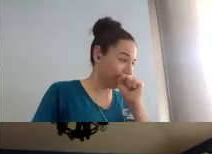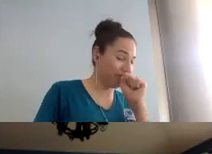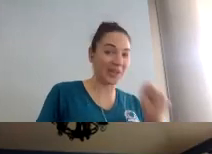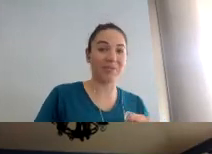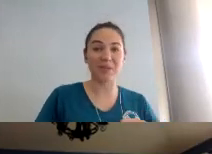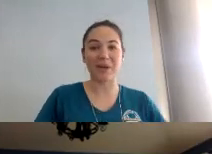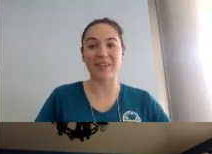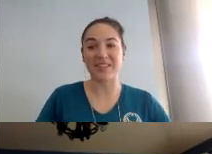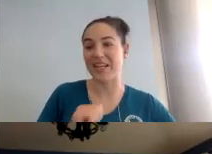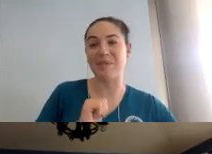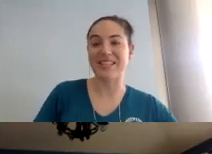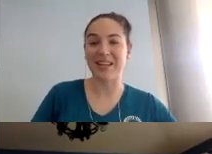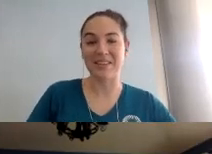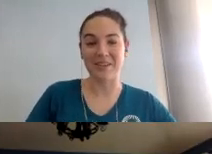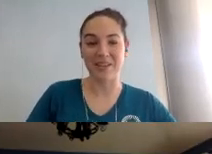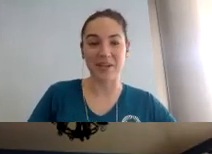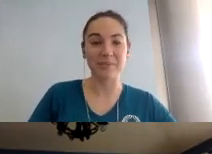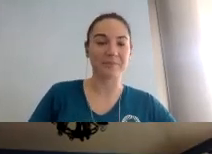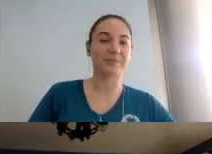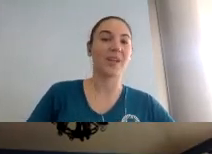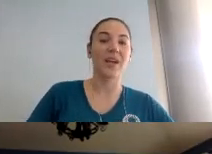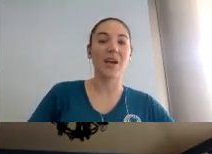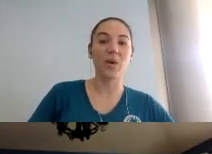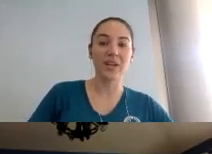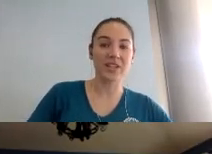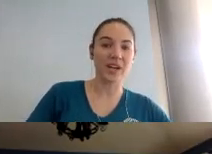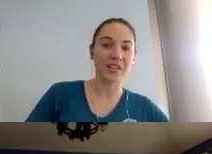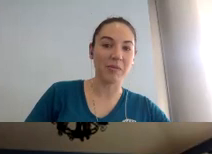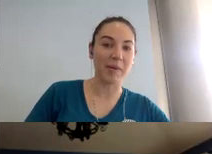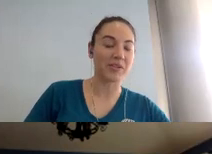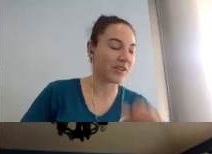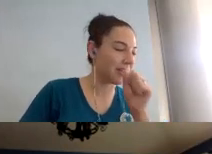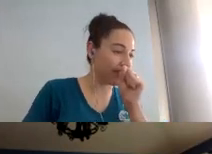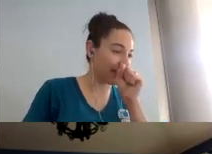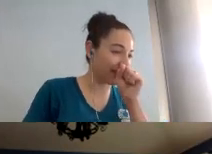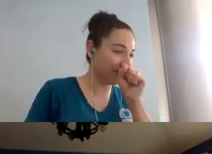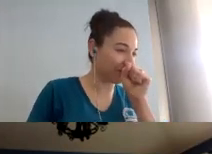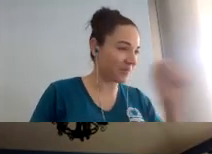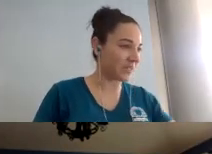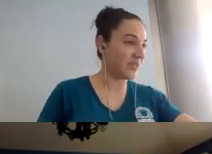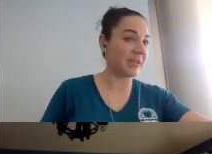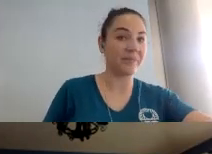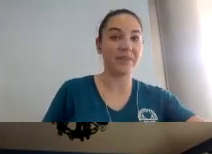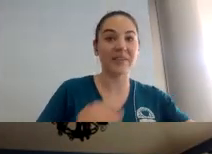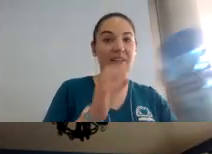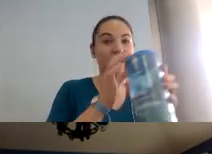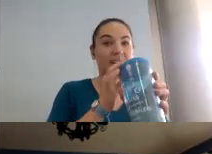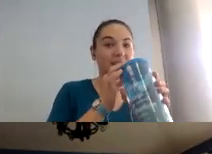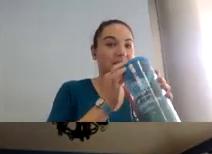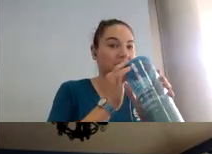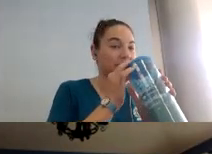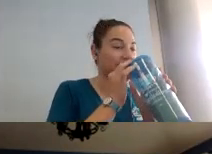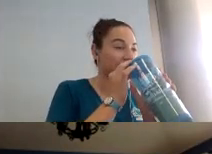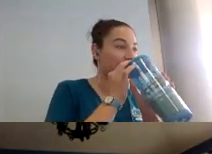So hopefully you're back with us. I am on slide 33. I wanted to talk a little bit about turning things in. Excuse me.